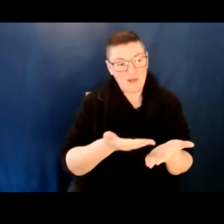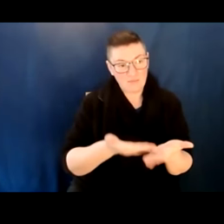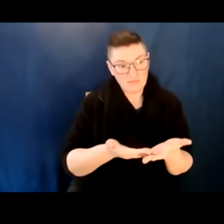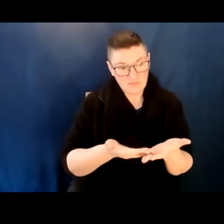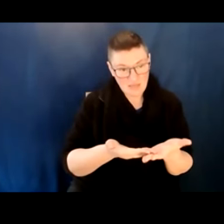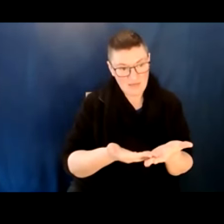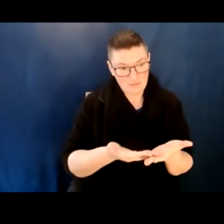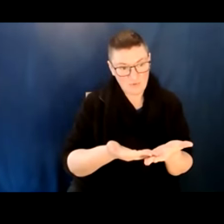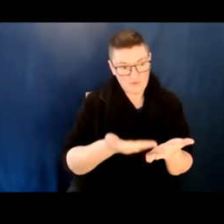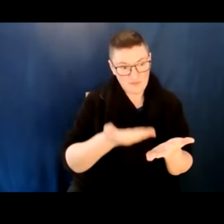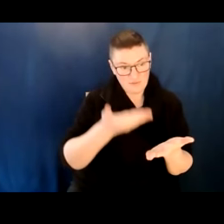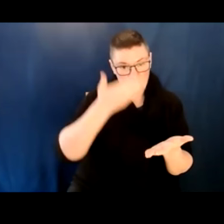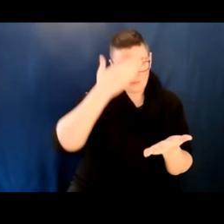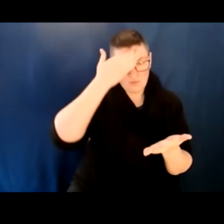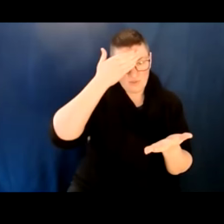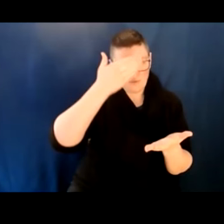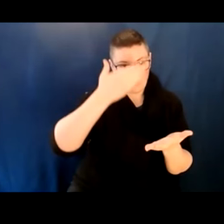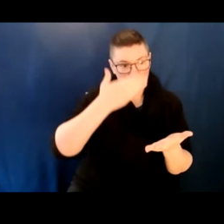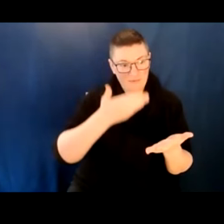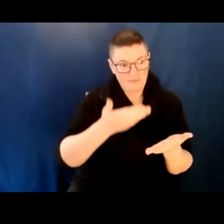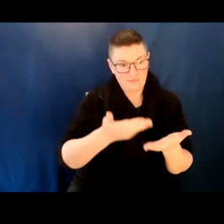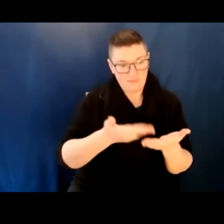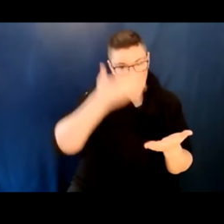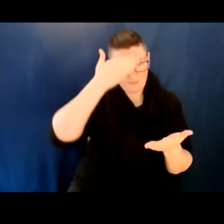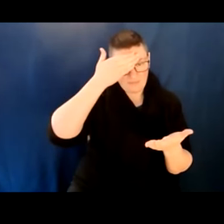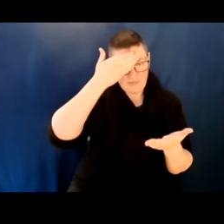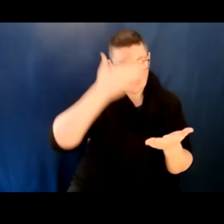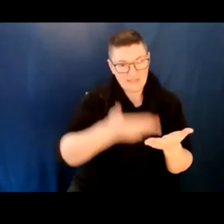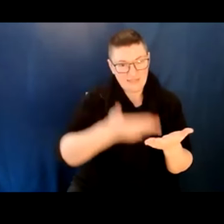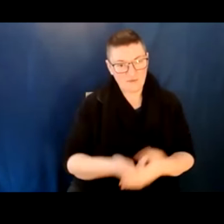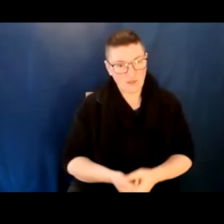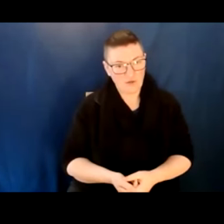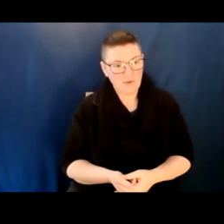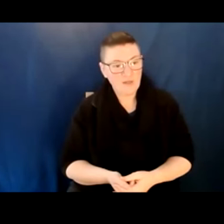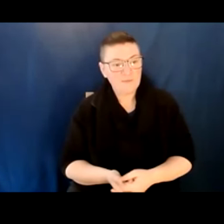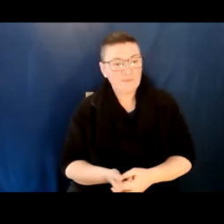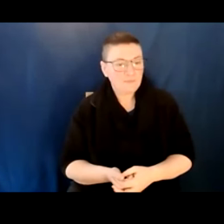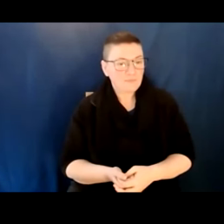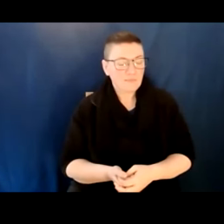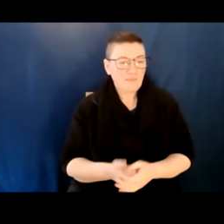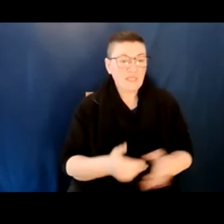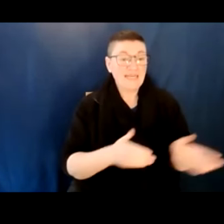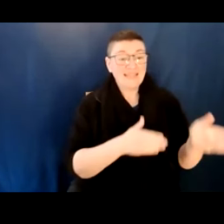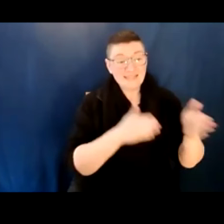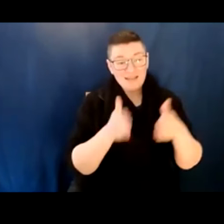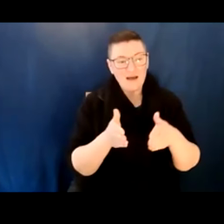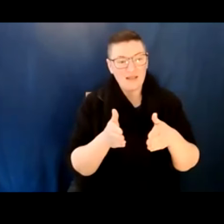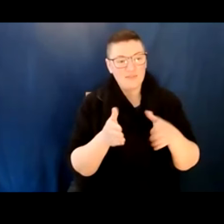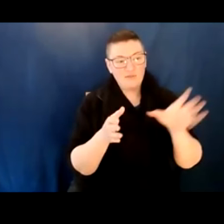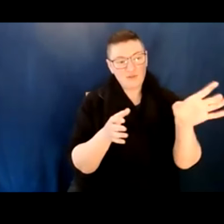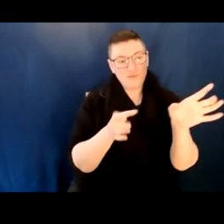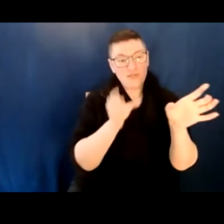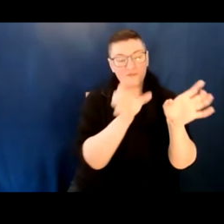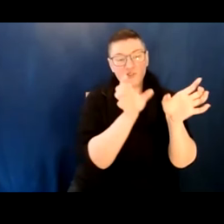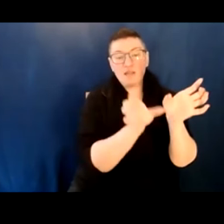flat palm dominant moves towards the forehead. And that's the sign for learn. In the second column,